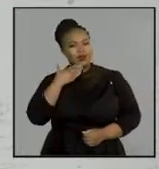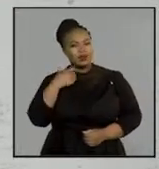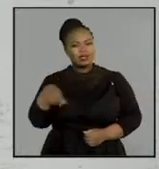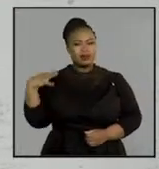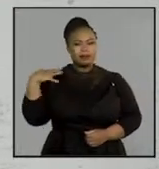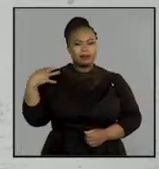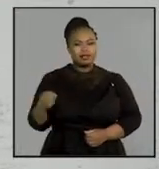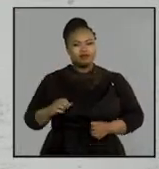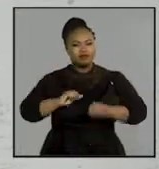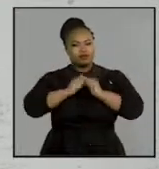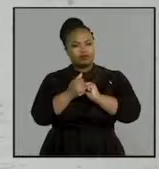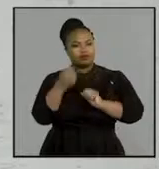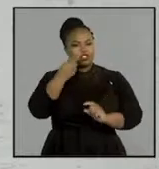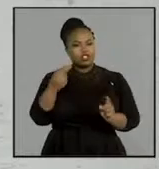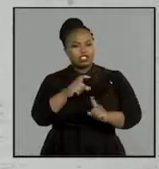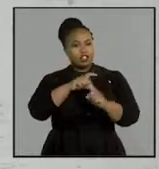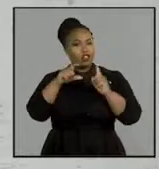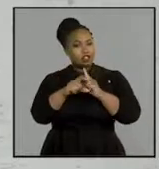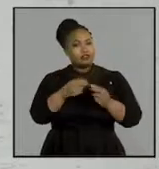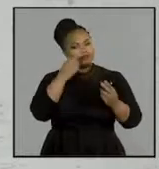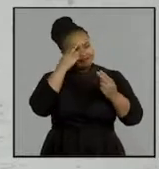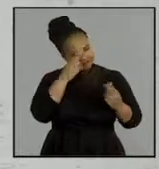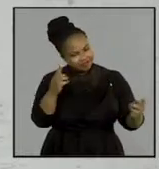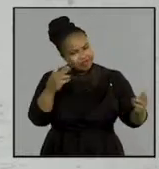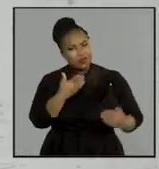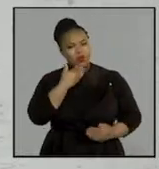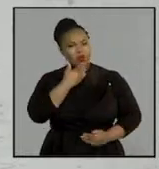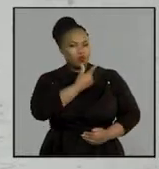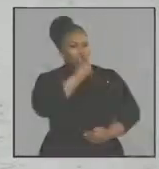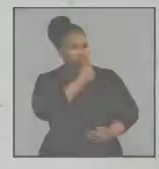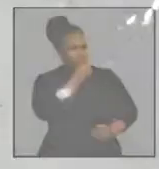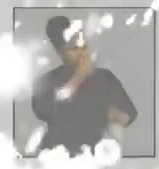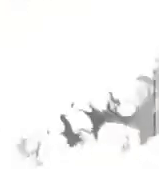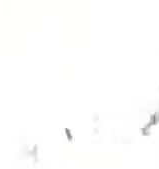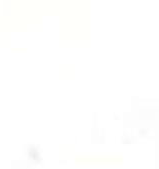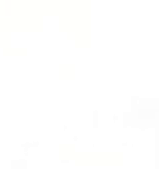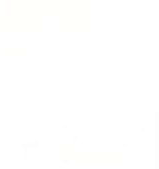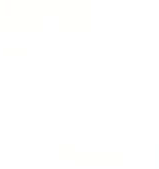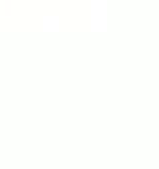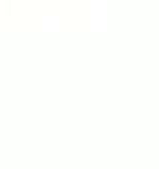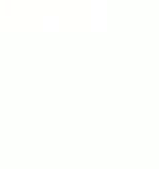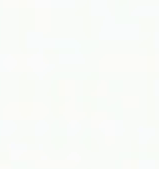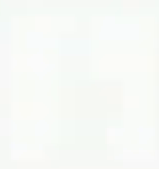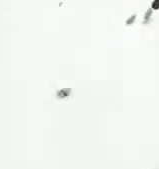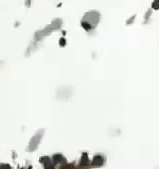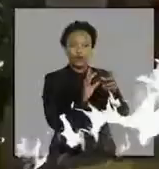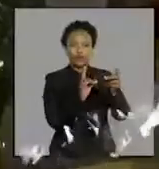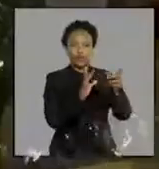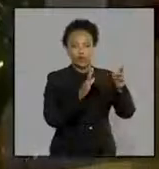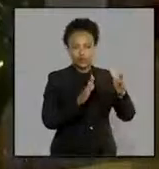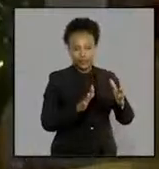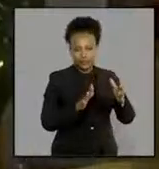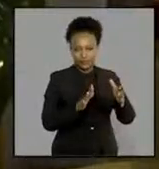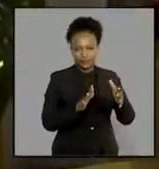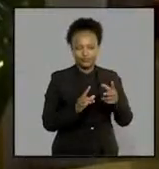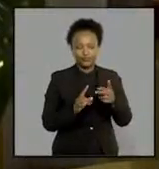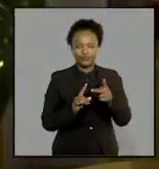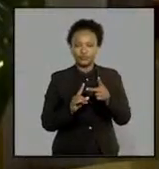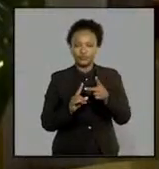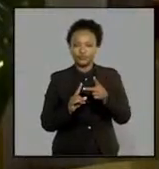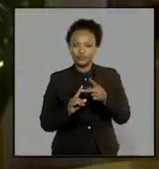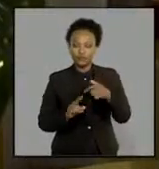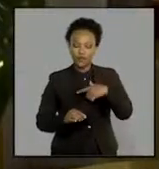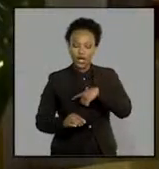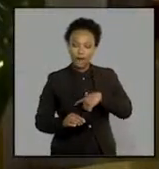the Minister of Sport, Arts and Culture, the Honorable Natim Tetwa. Program Director,